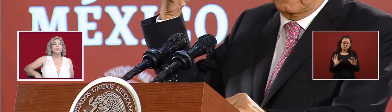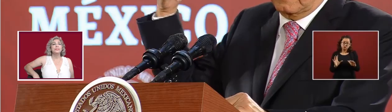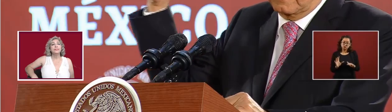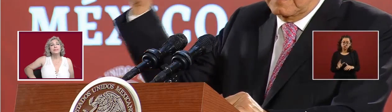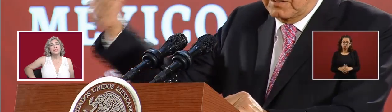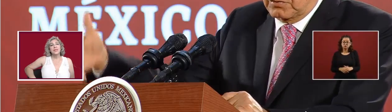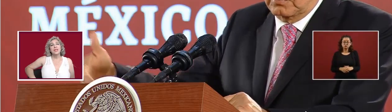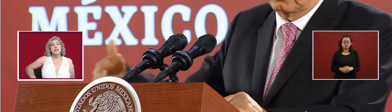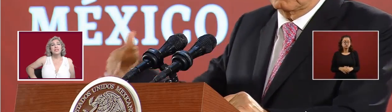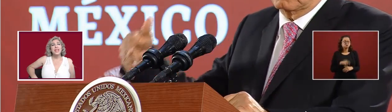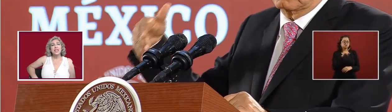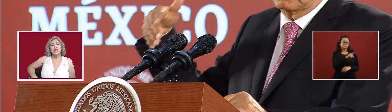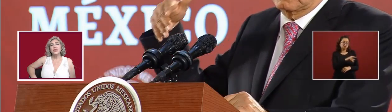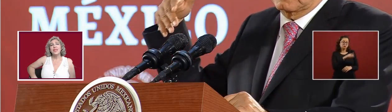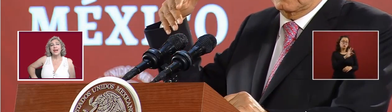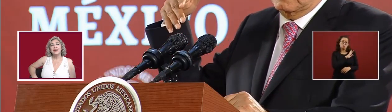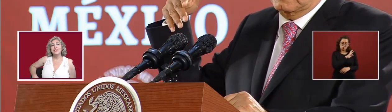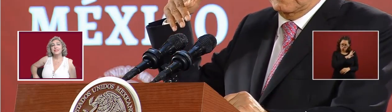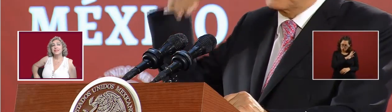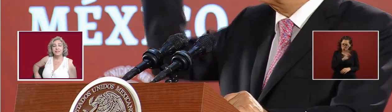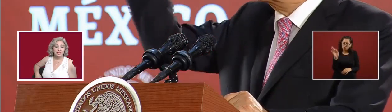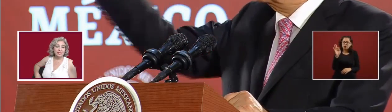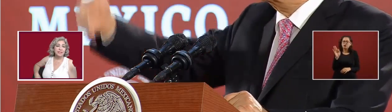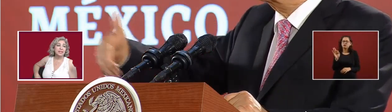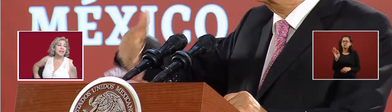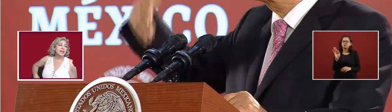they could do that